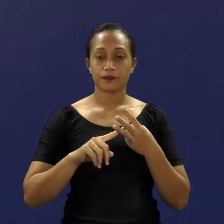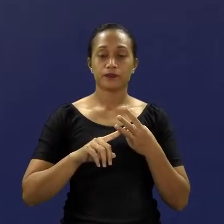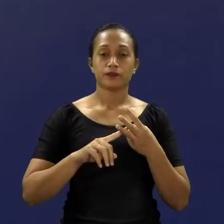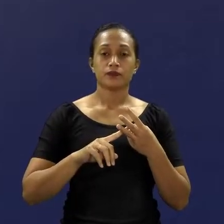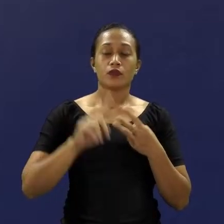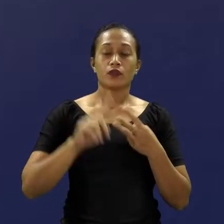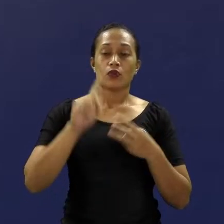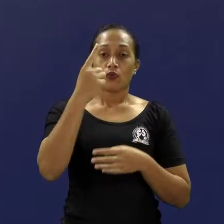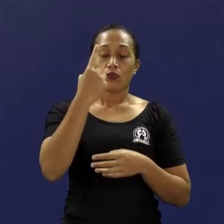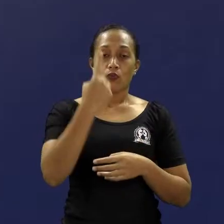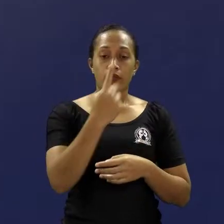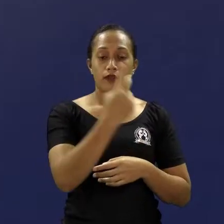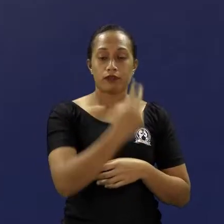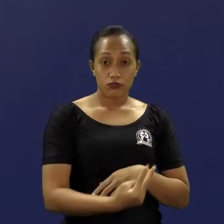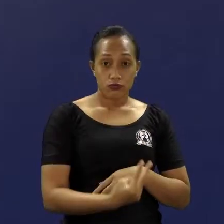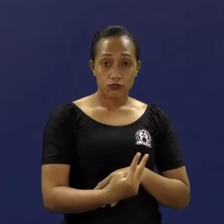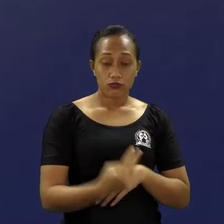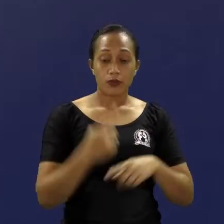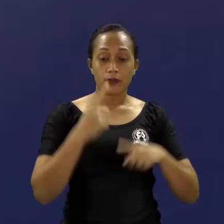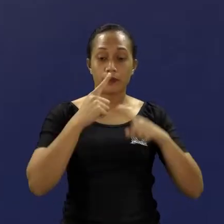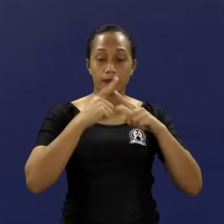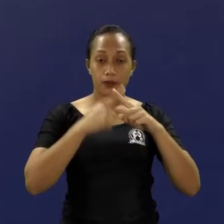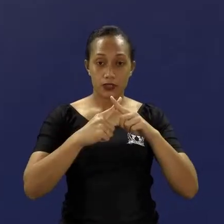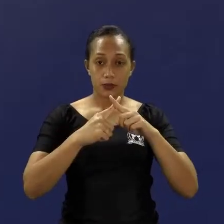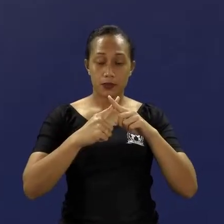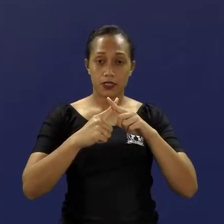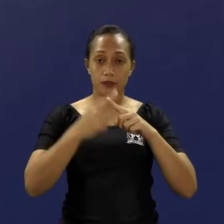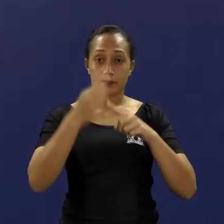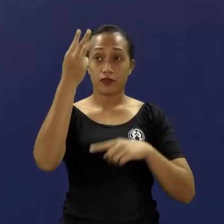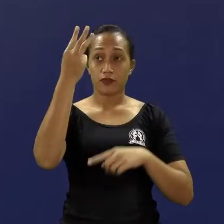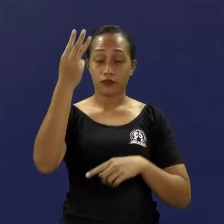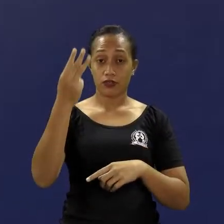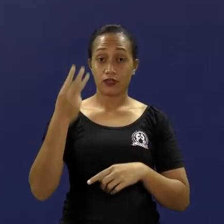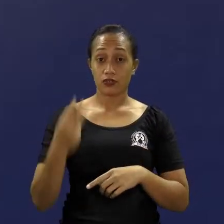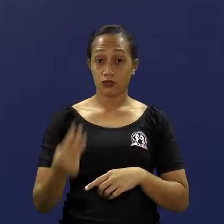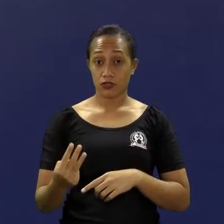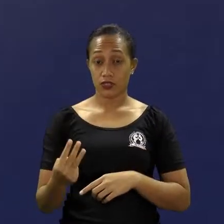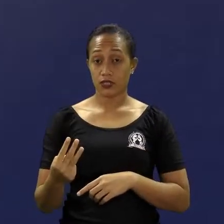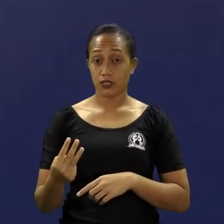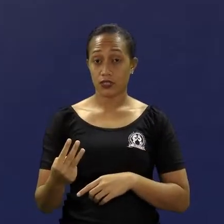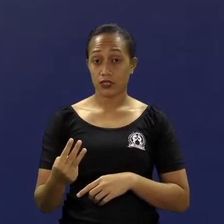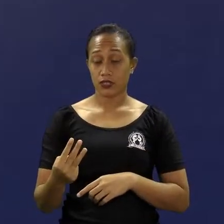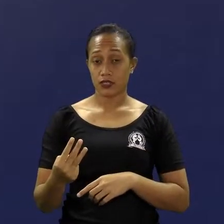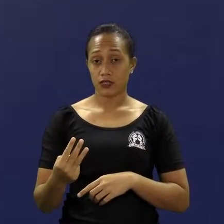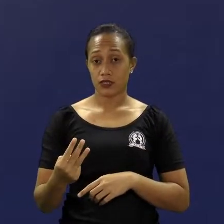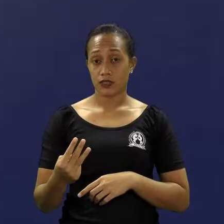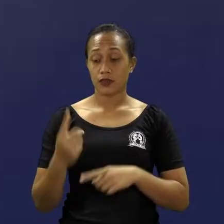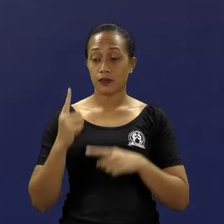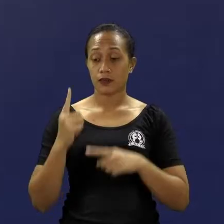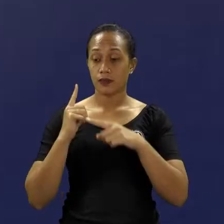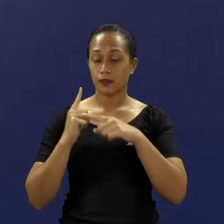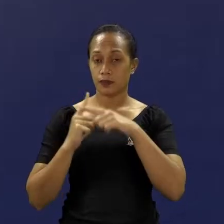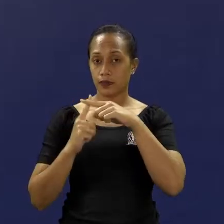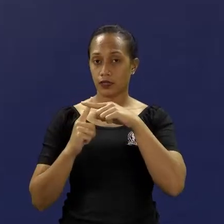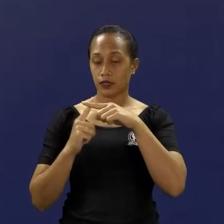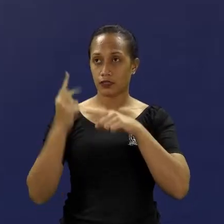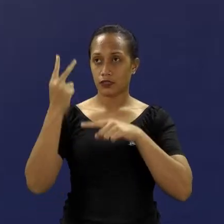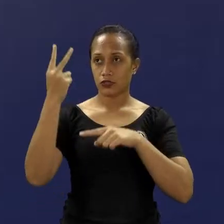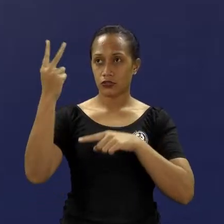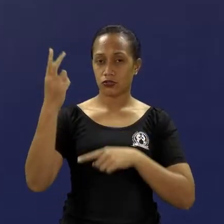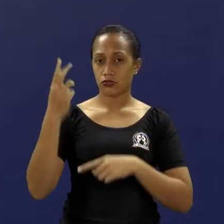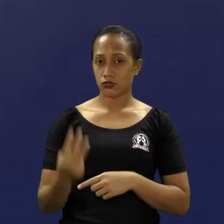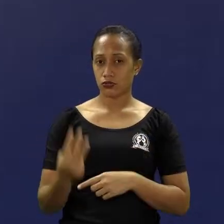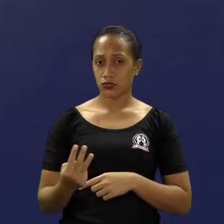So 1 over 2 multiplied by 3 over 3 plus 2